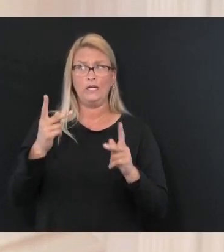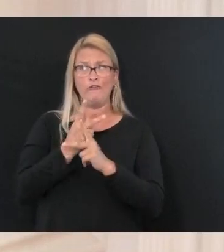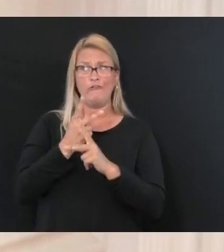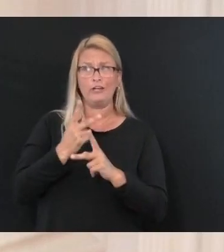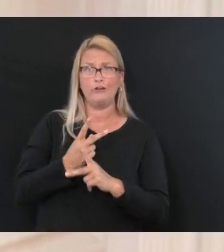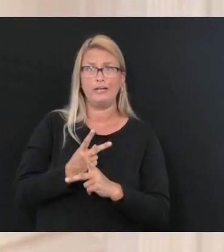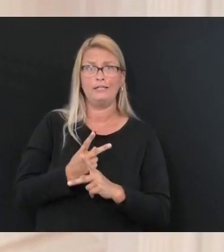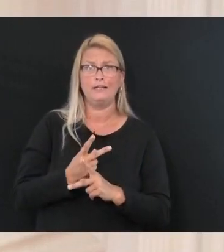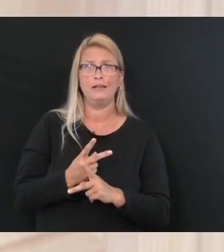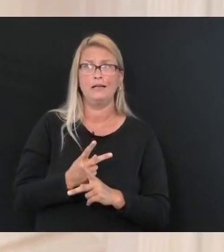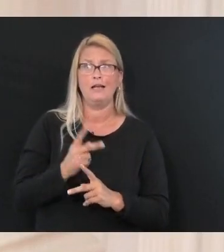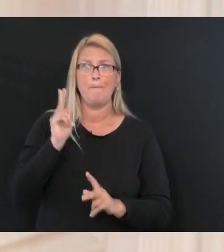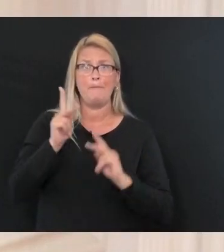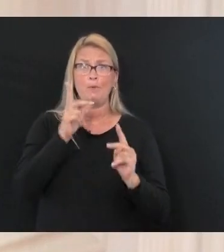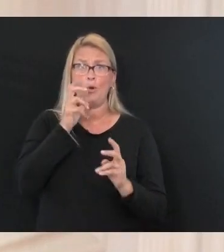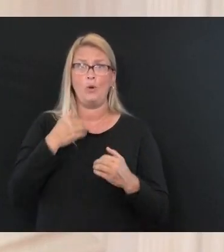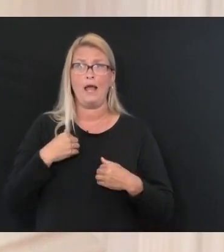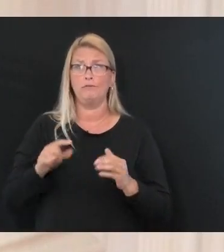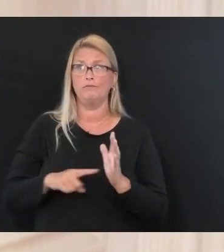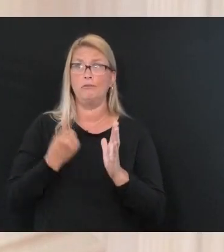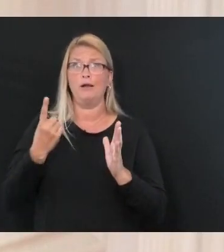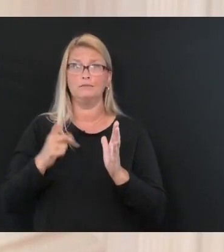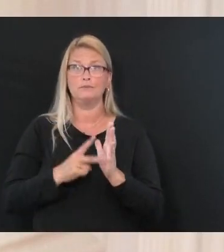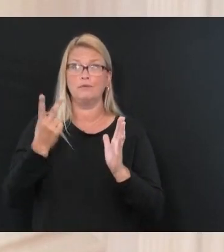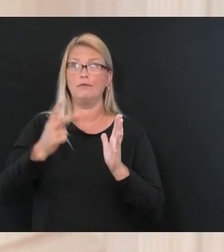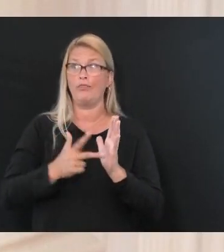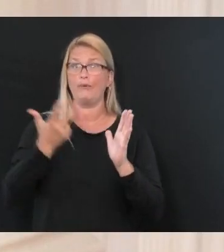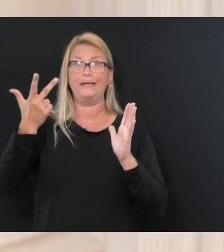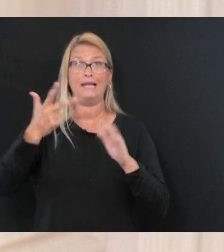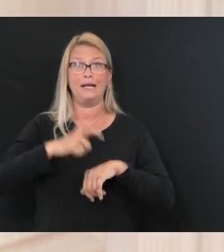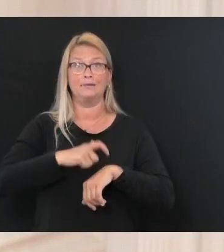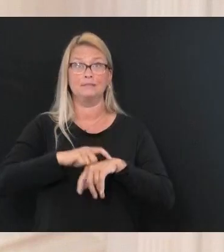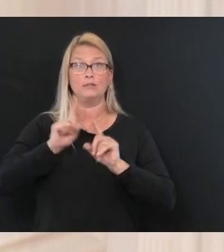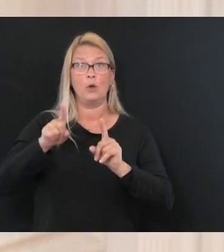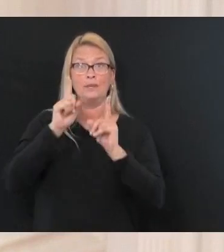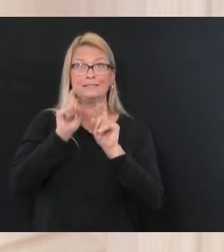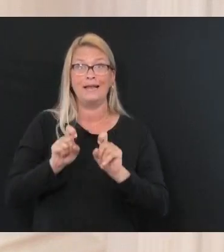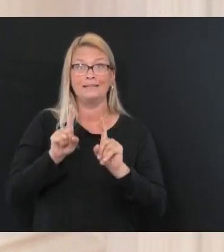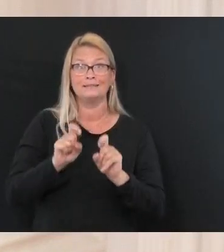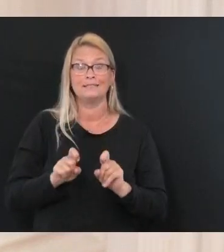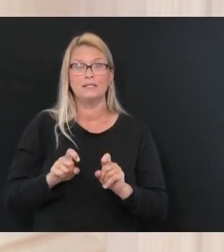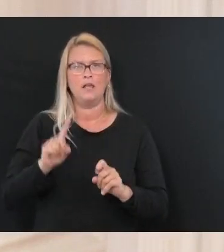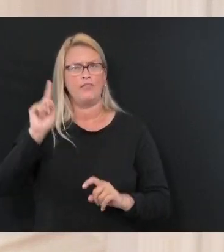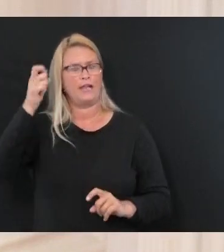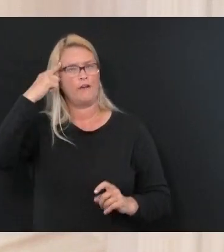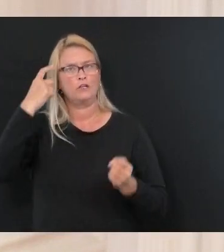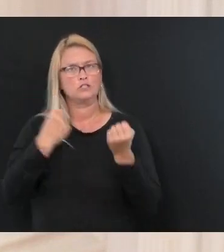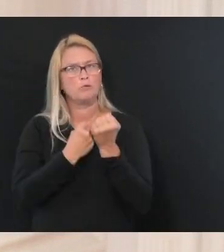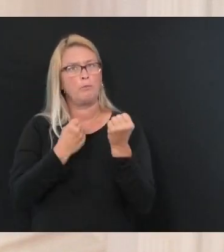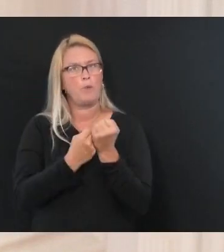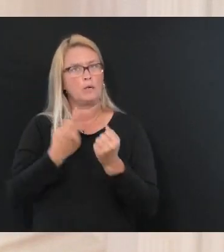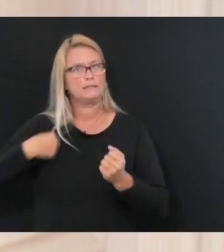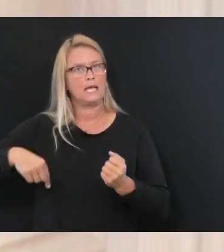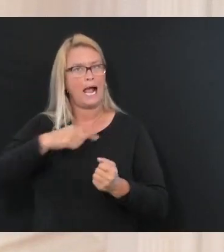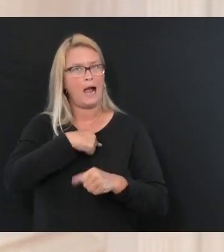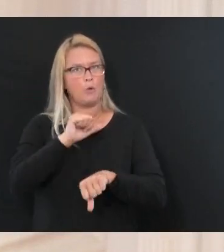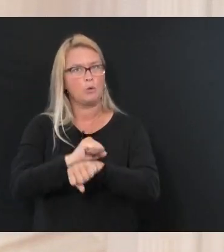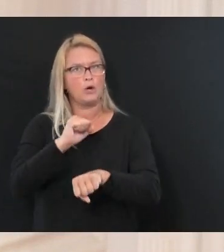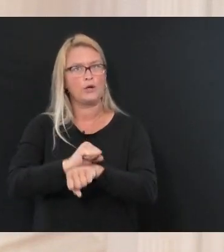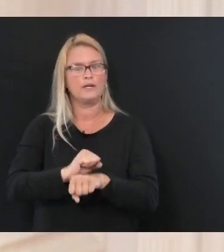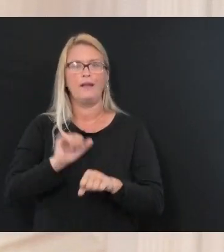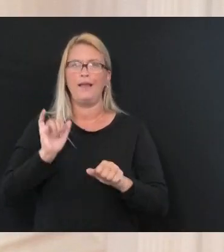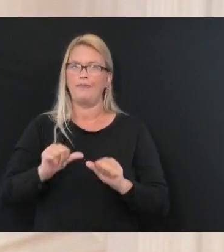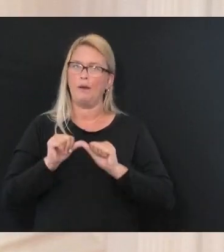had multiple tests. The governor's directed us to continue to be aggressive in this effort, and this will be part of the key to our